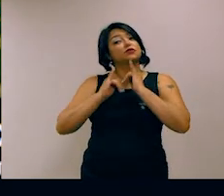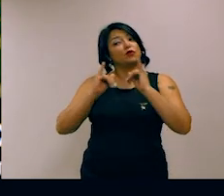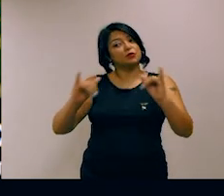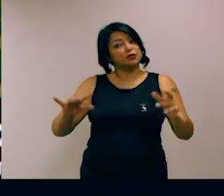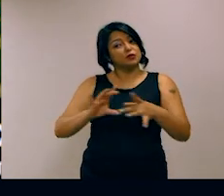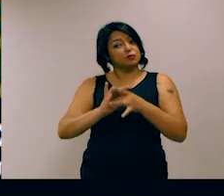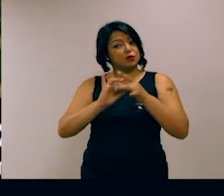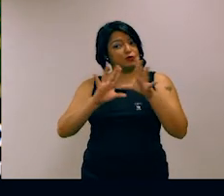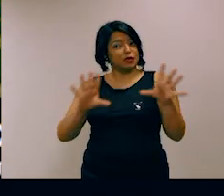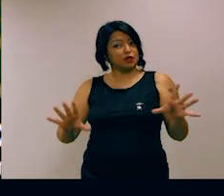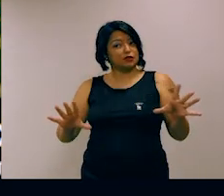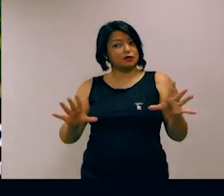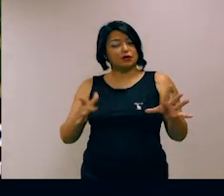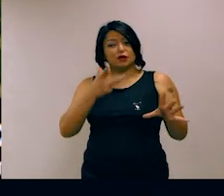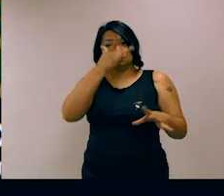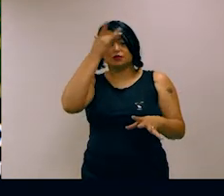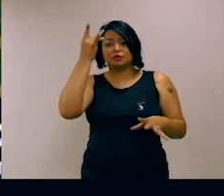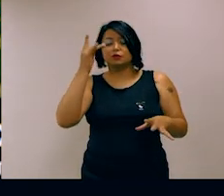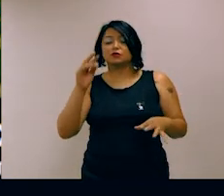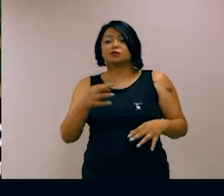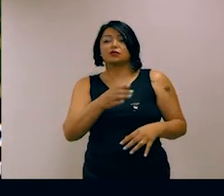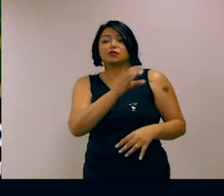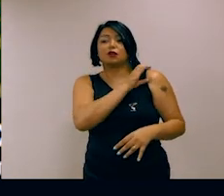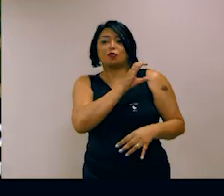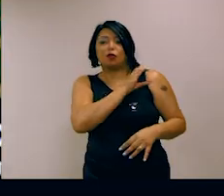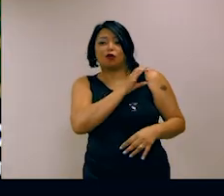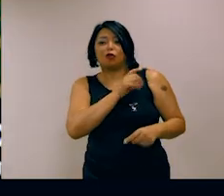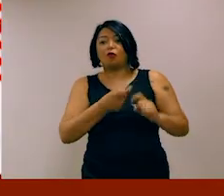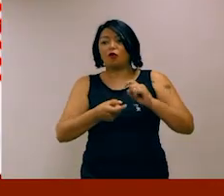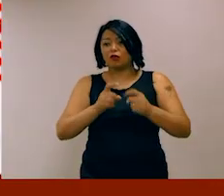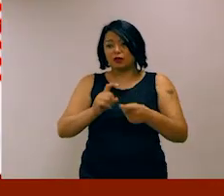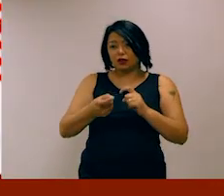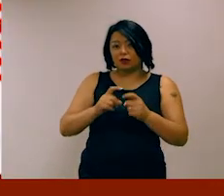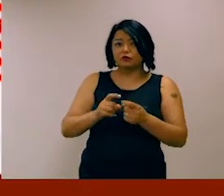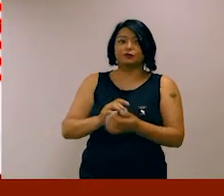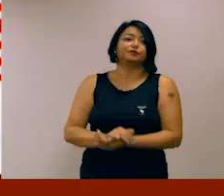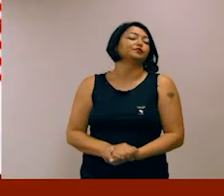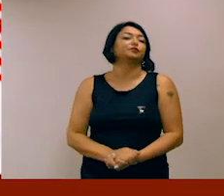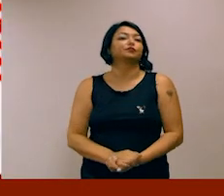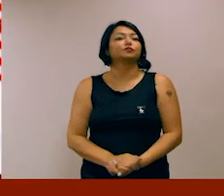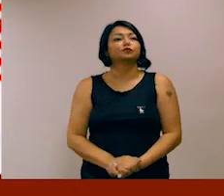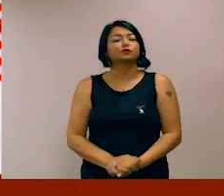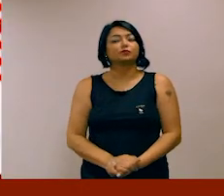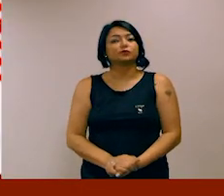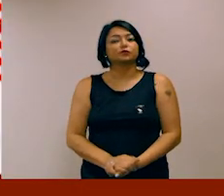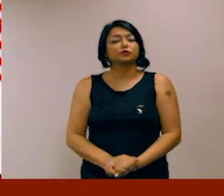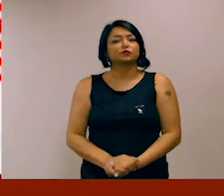information to have a better access and to make it easier for decision making.